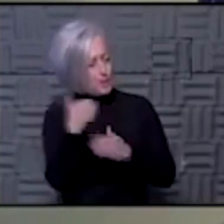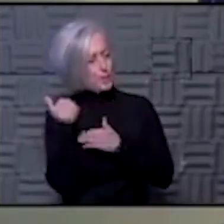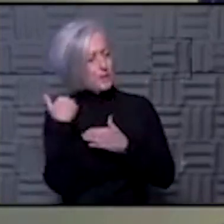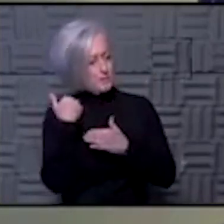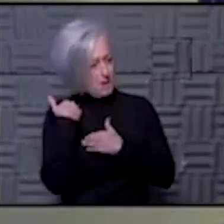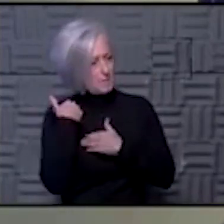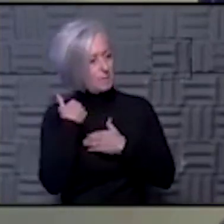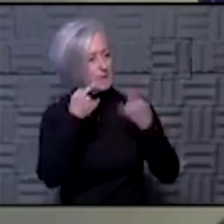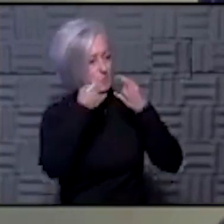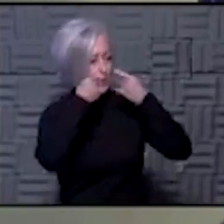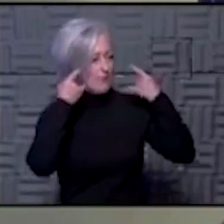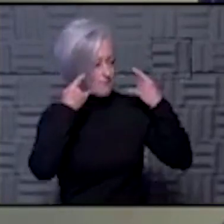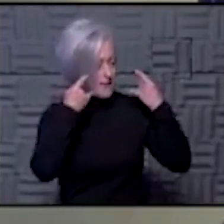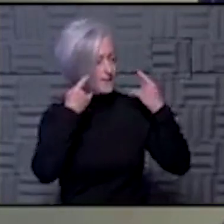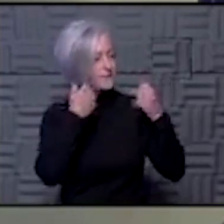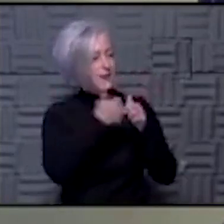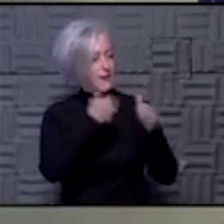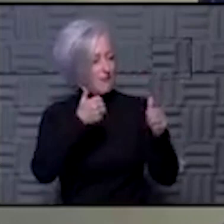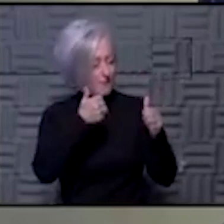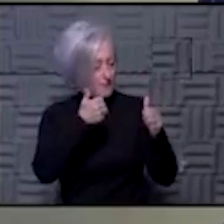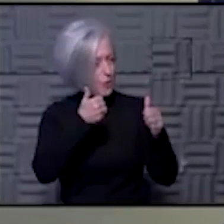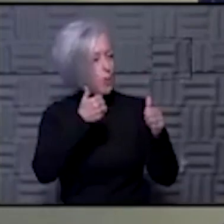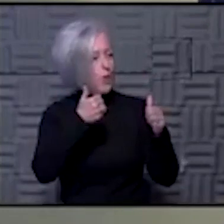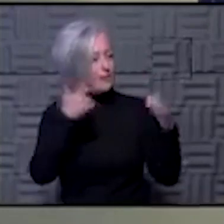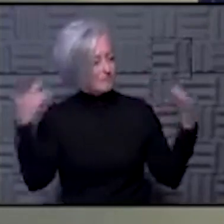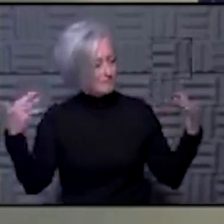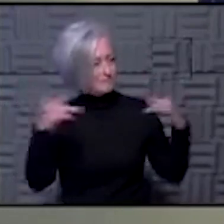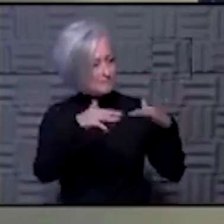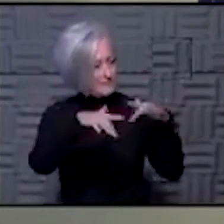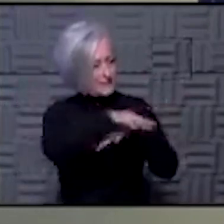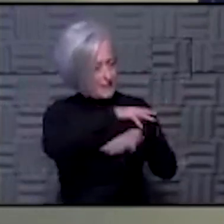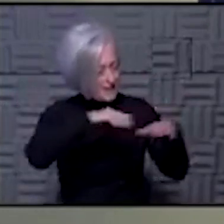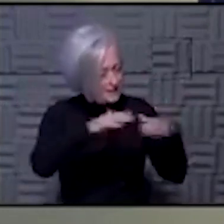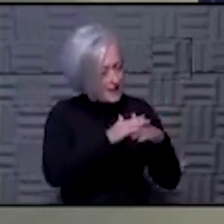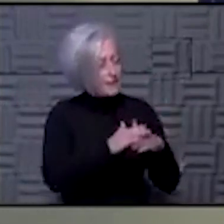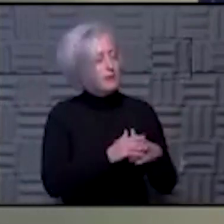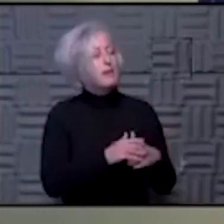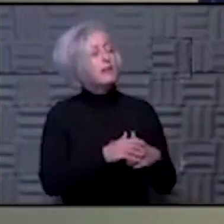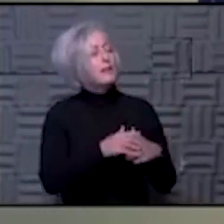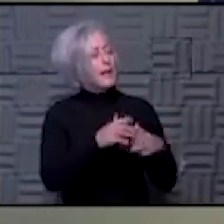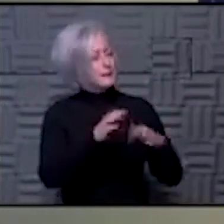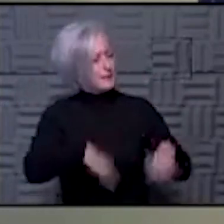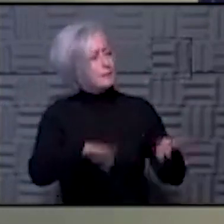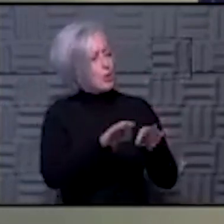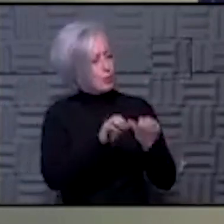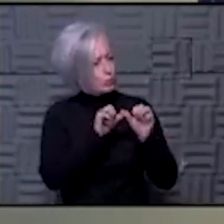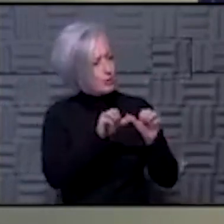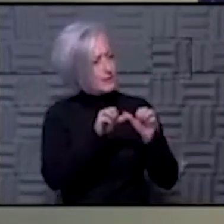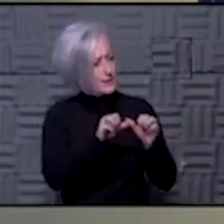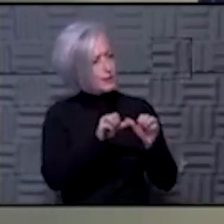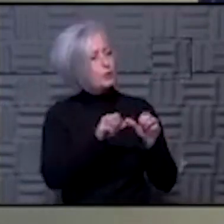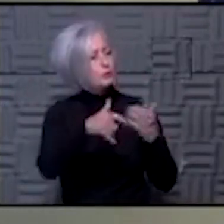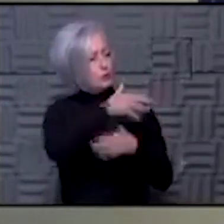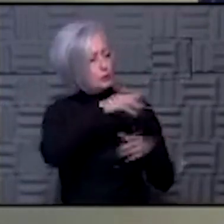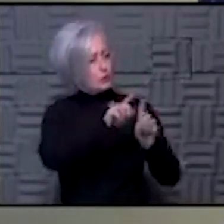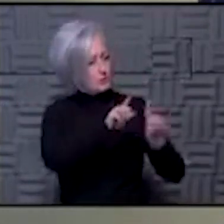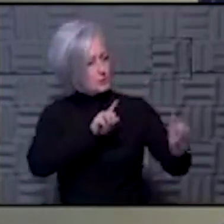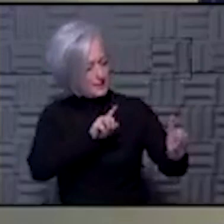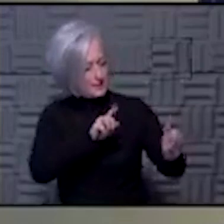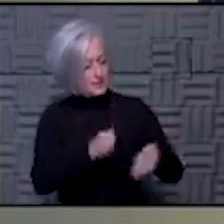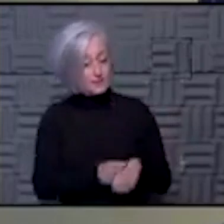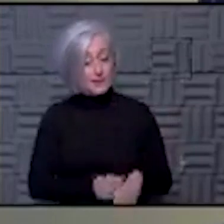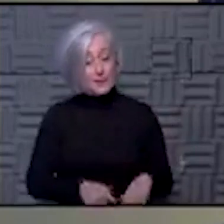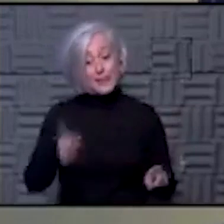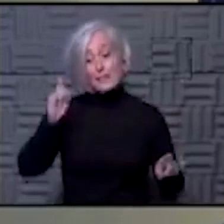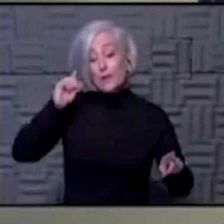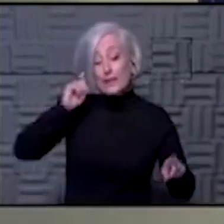large gatherings. So if we do get a report of an event where people are gathered in large numbers and there's not